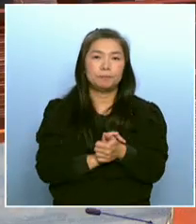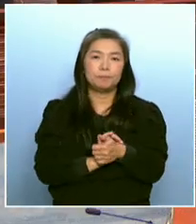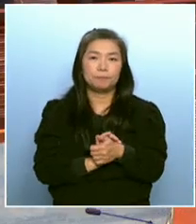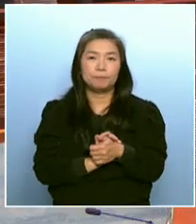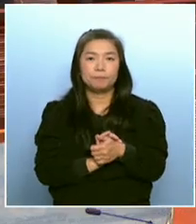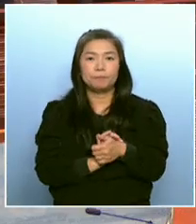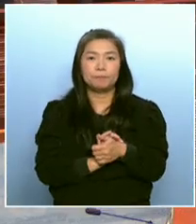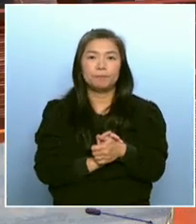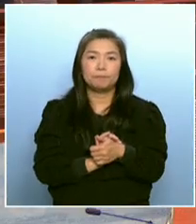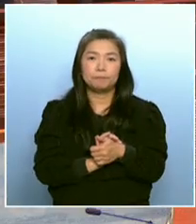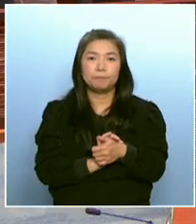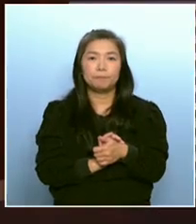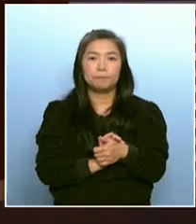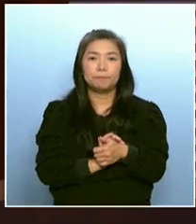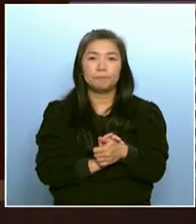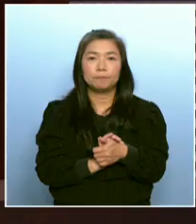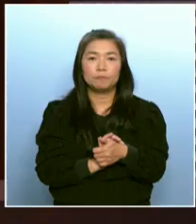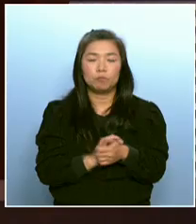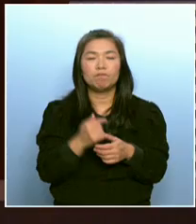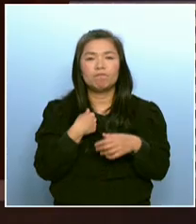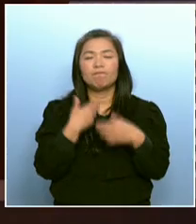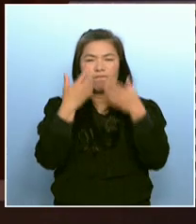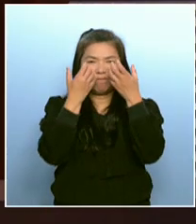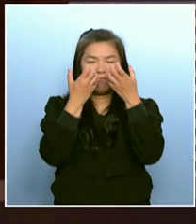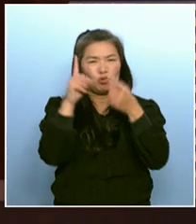Under Secretary, I'll ask Mr. Yong to reply.